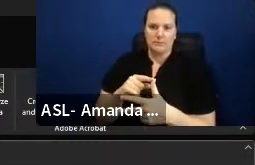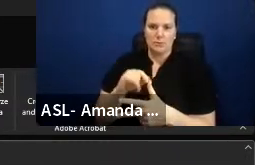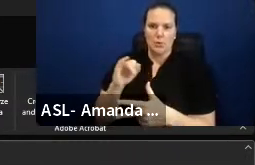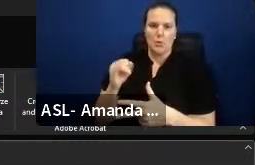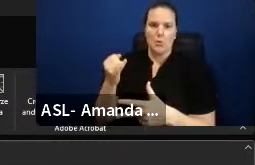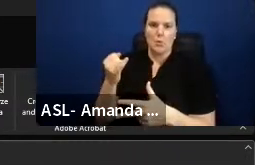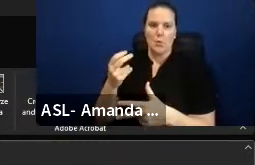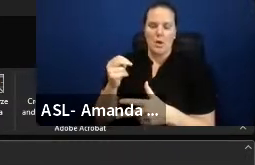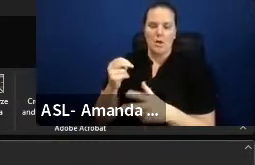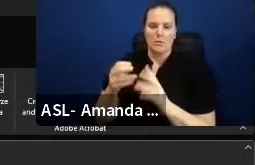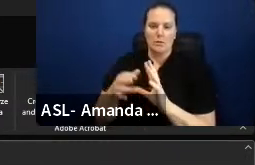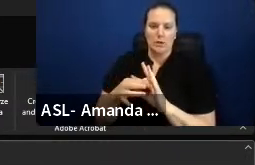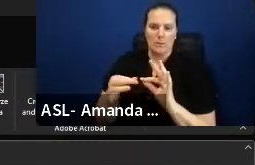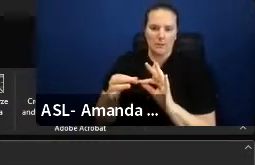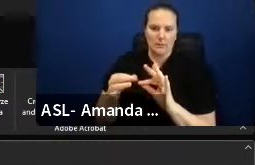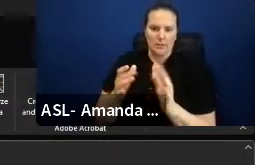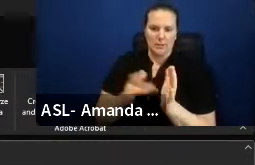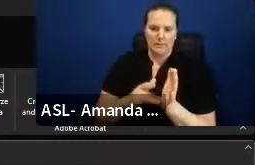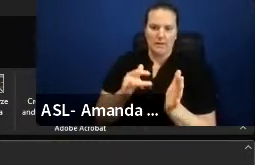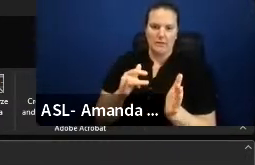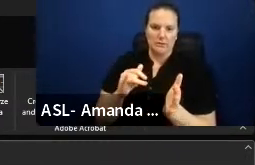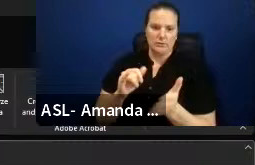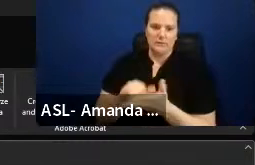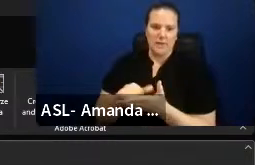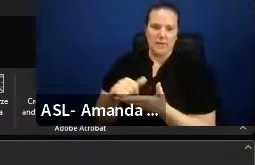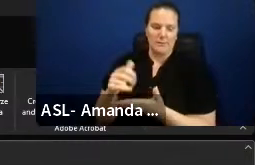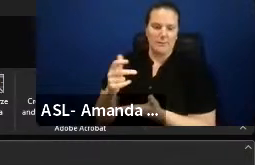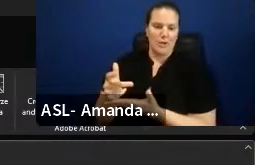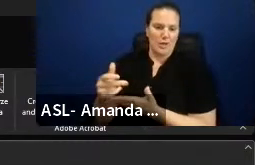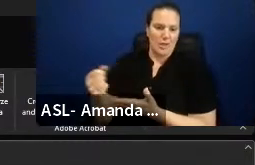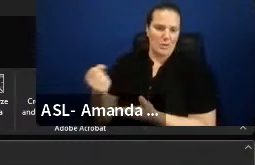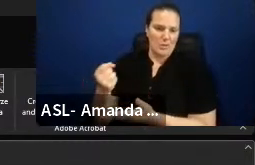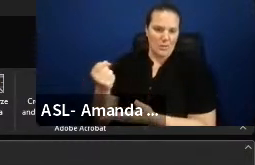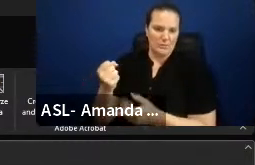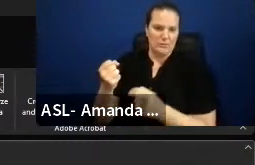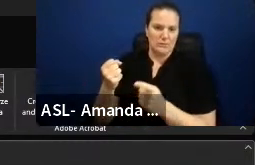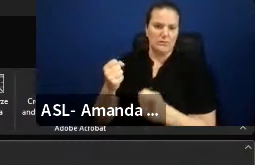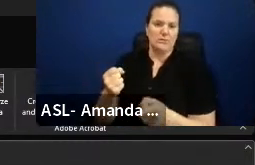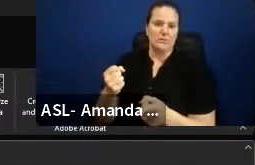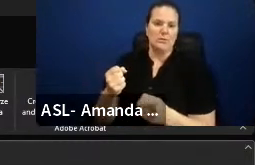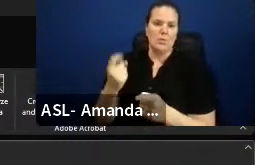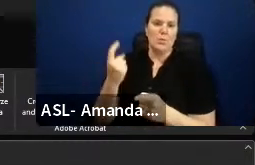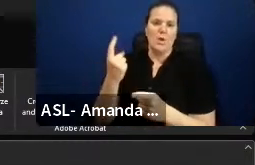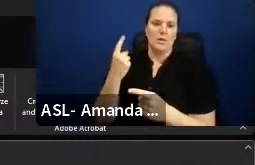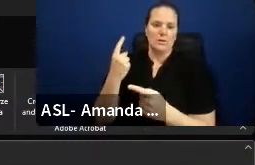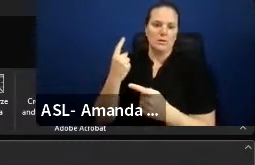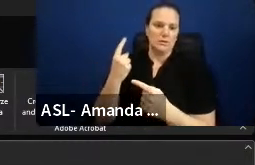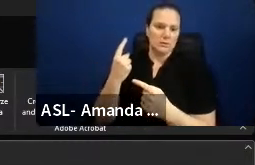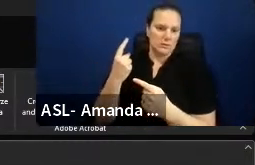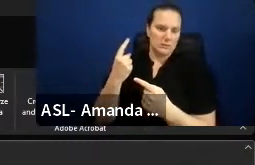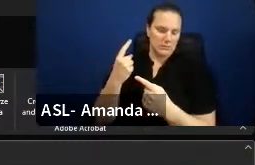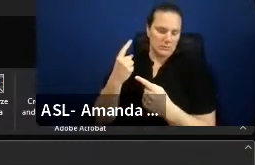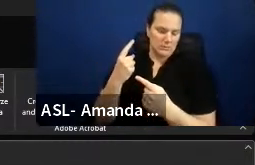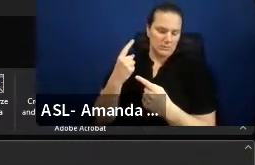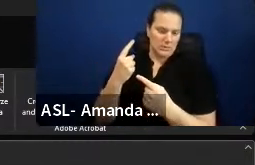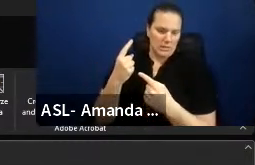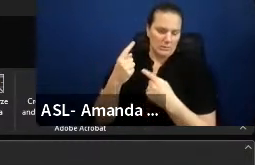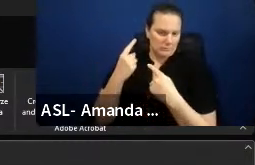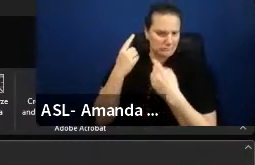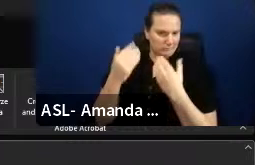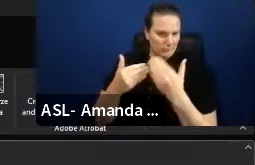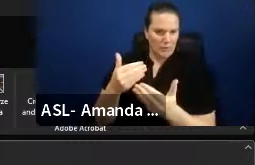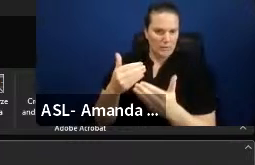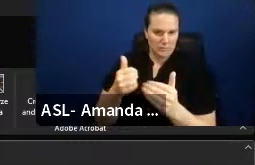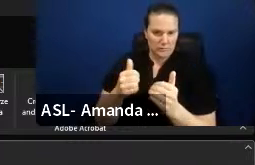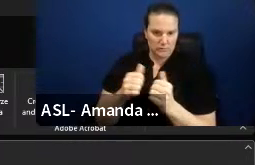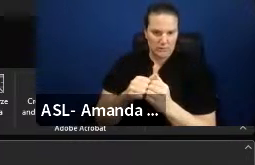a comment, taking advantage of this parking lot. One of the pieces I'm concerned about this is as part of that process and as we design the